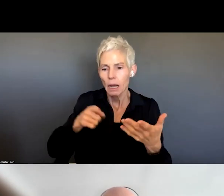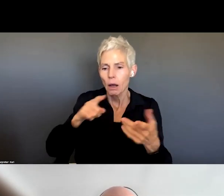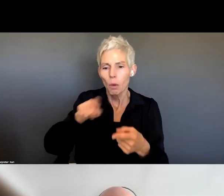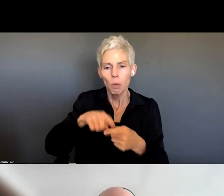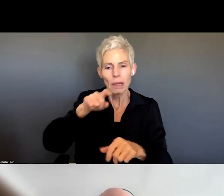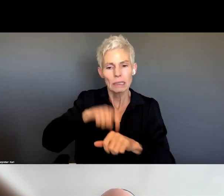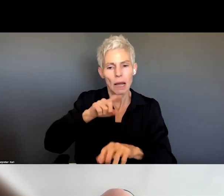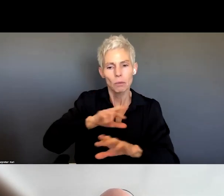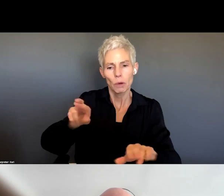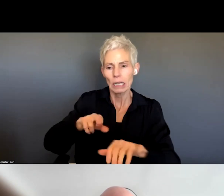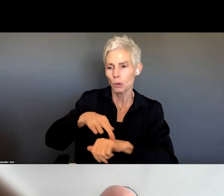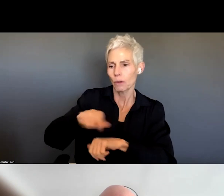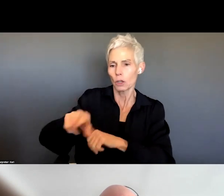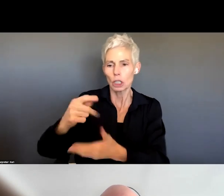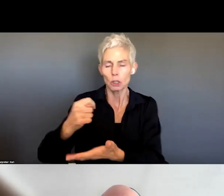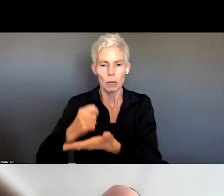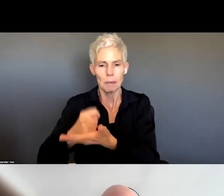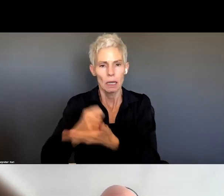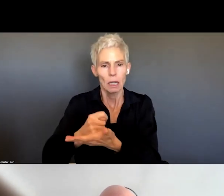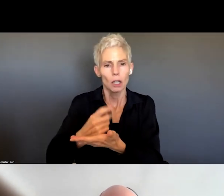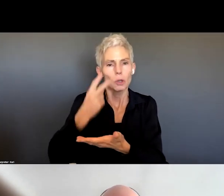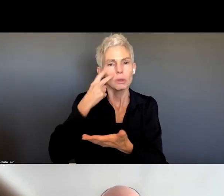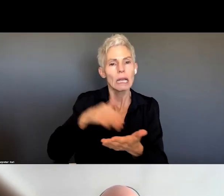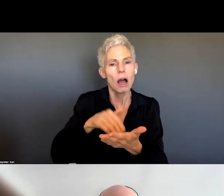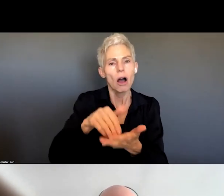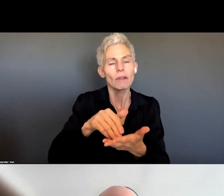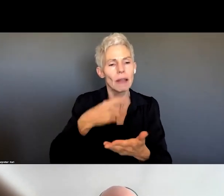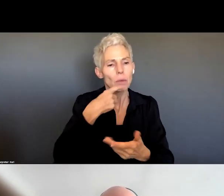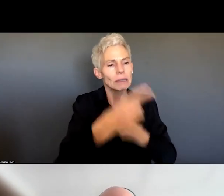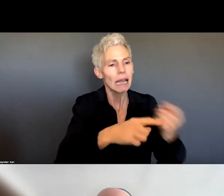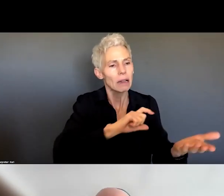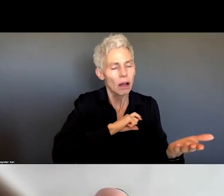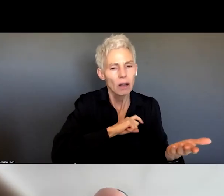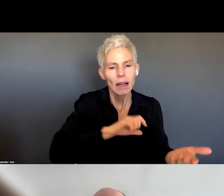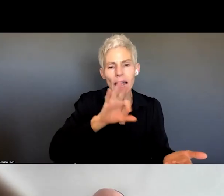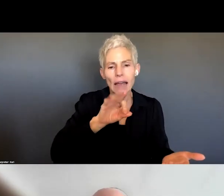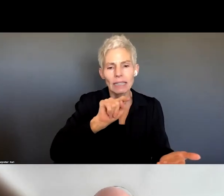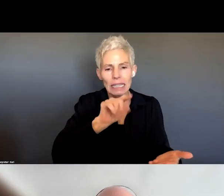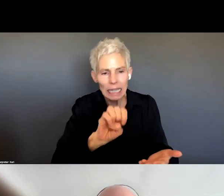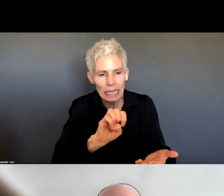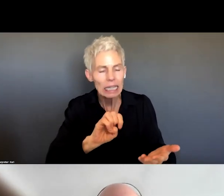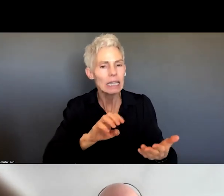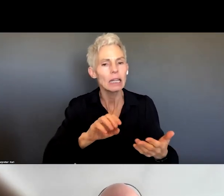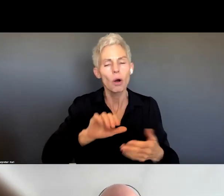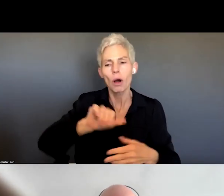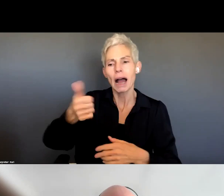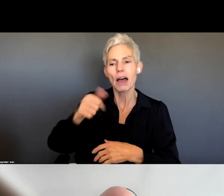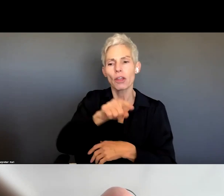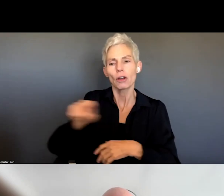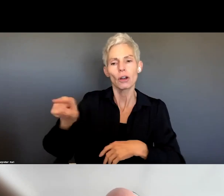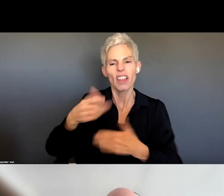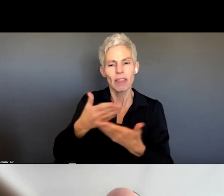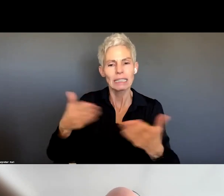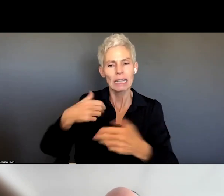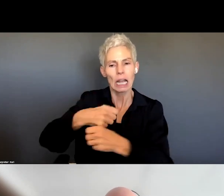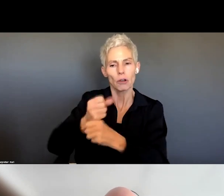this often in models of good crisis care. They'll tout the number of law enforcement FTEs that are saved or the other efficiencies that are created, but